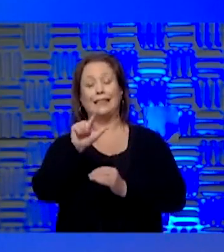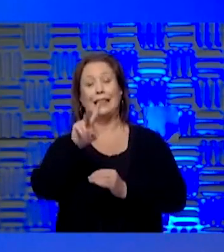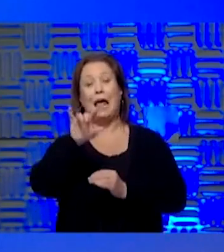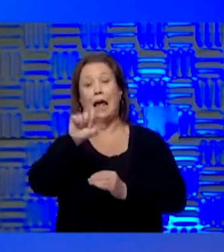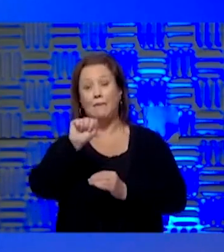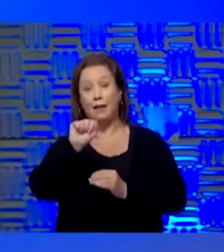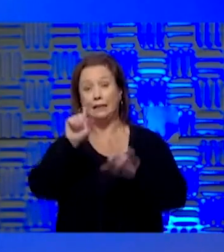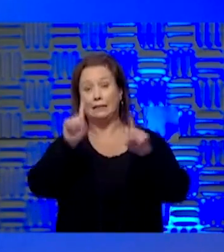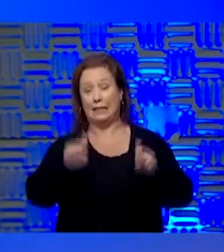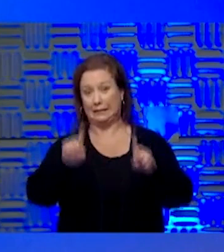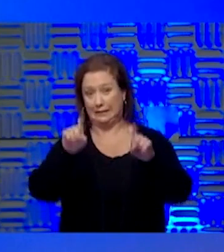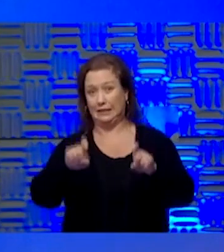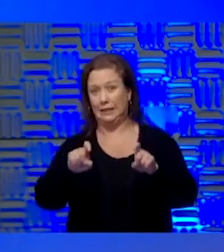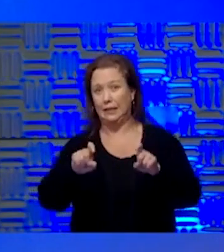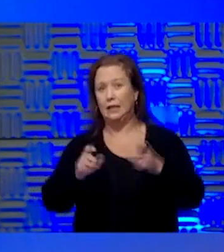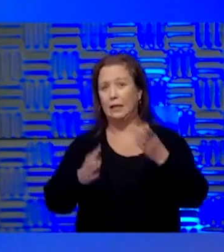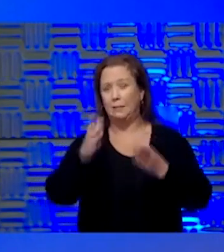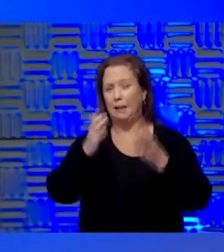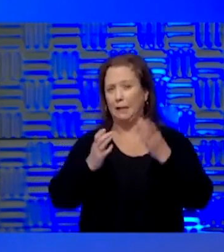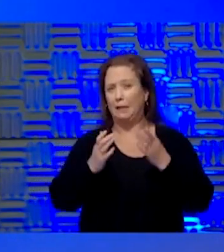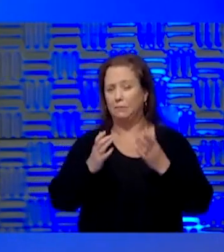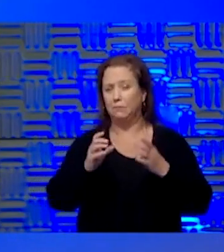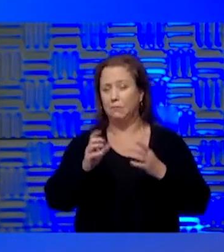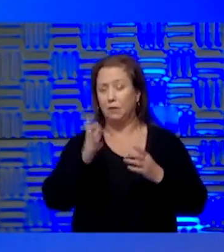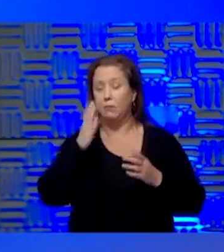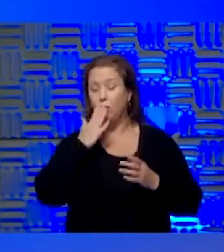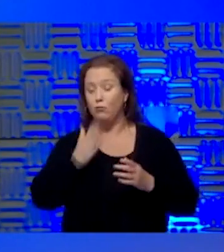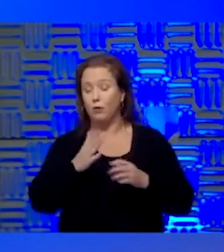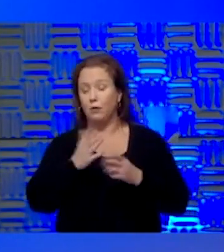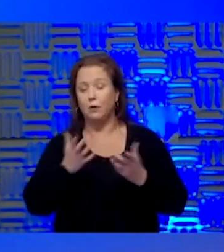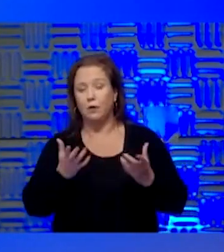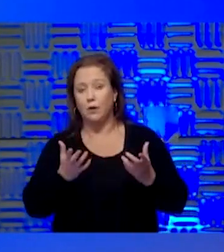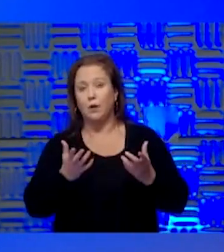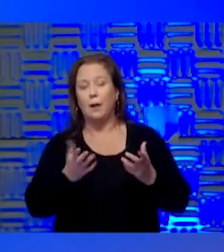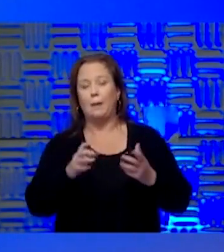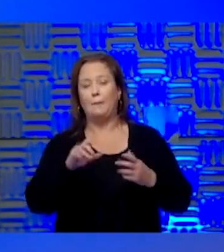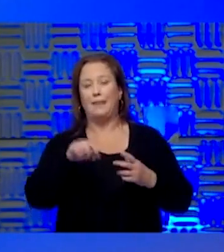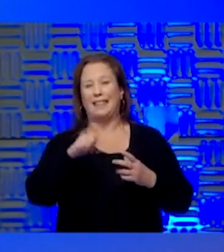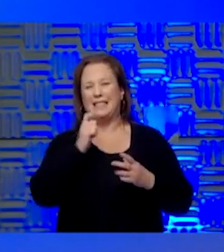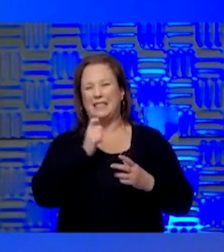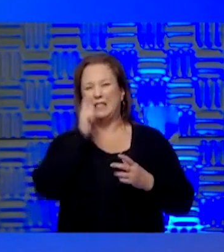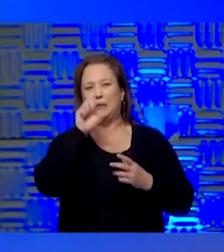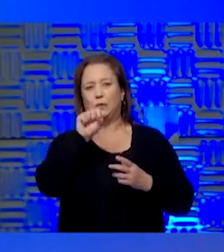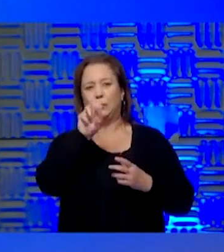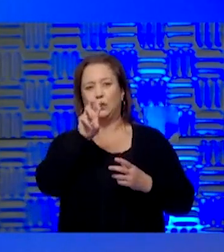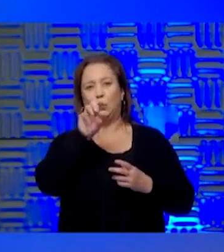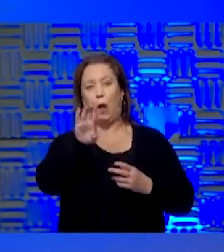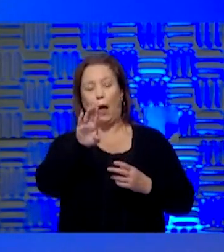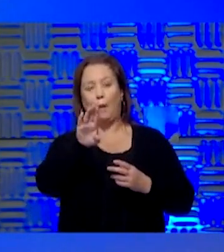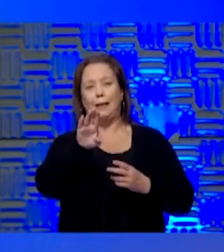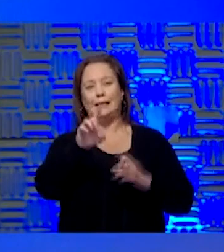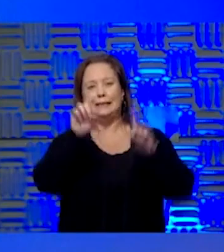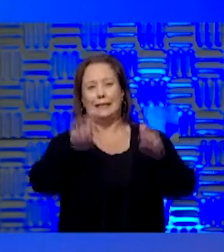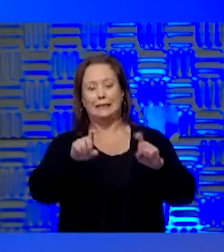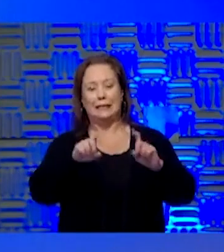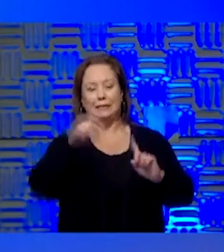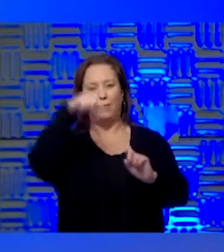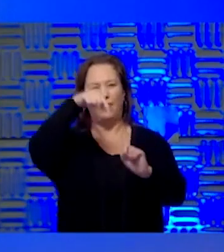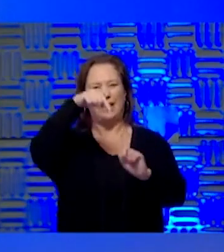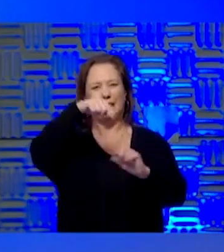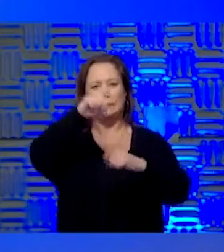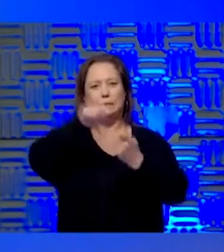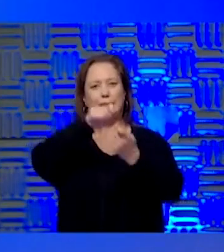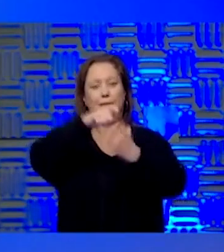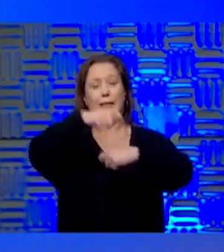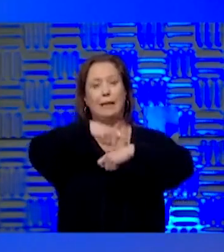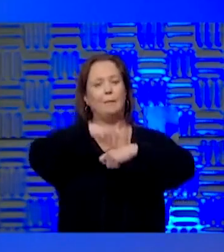it's looking like it may be certainly reasonable. But still, that test, we're only looking at that point in time. It's really unclear because we know that